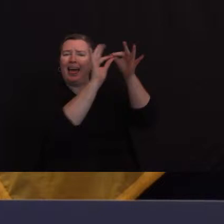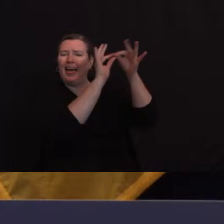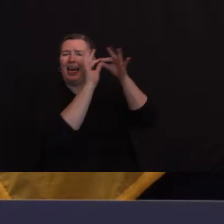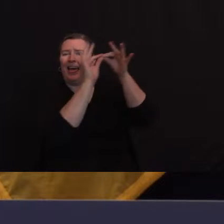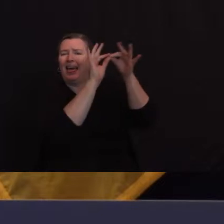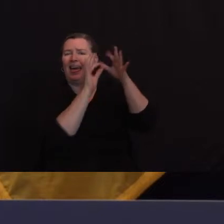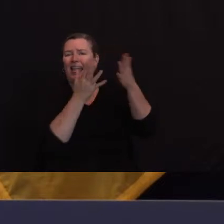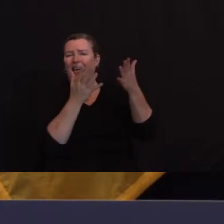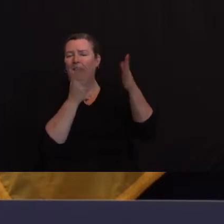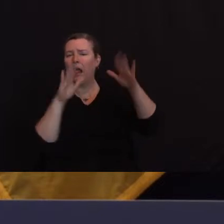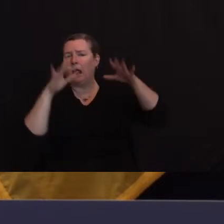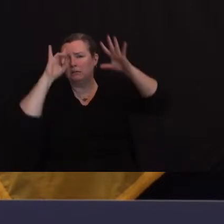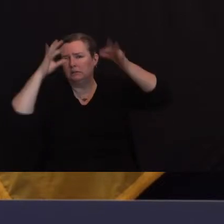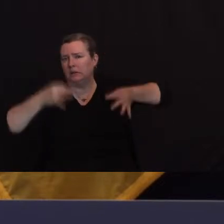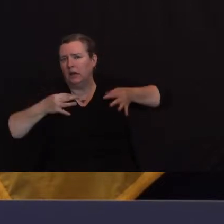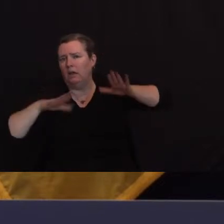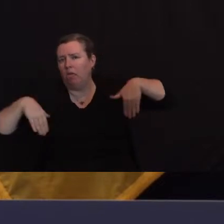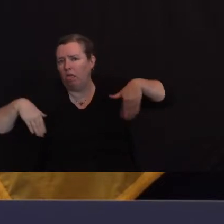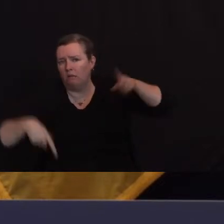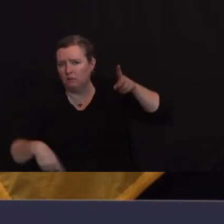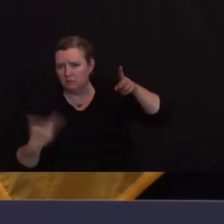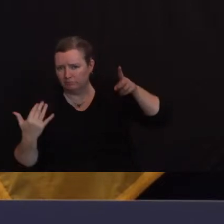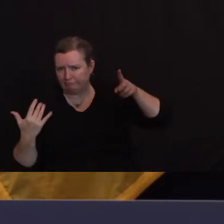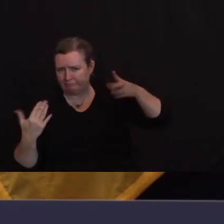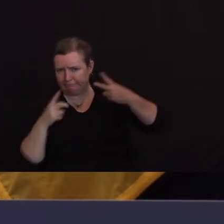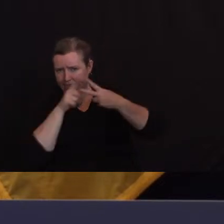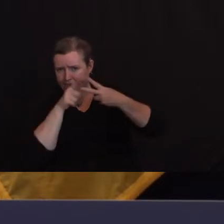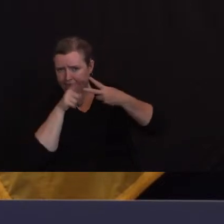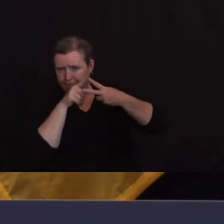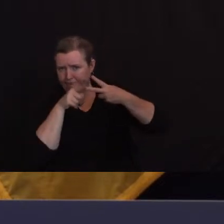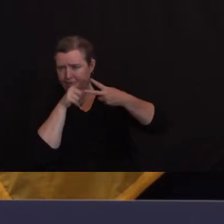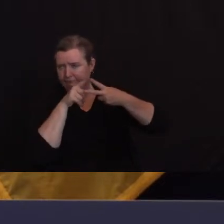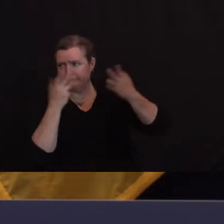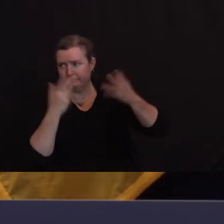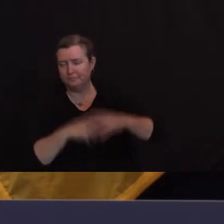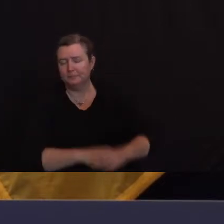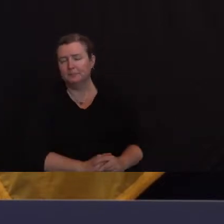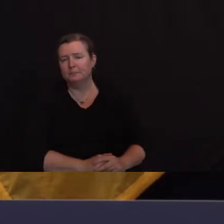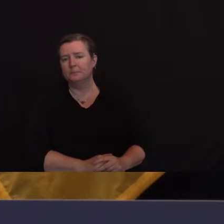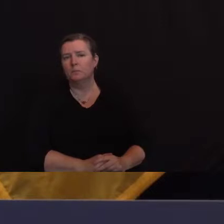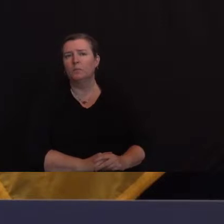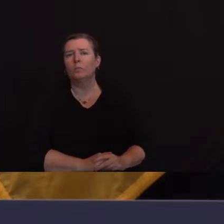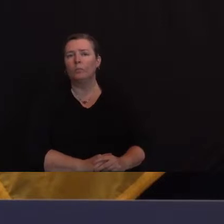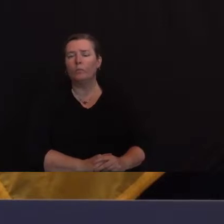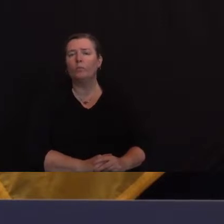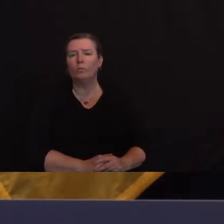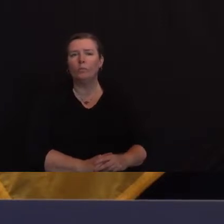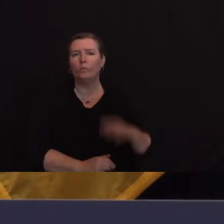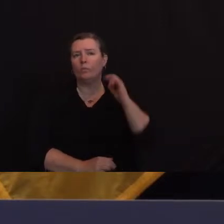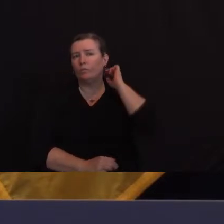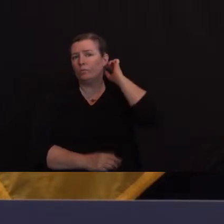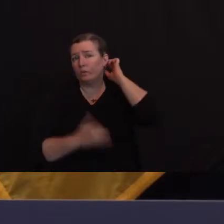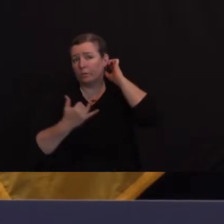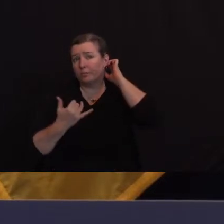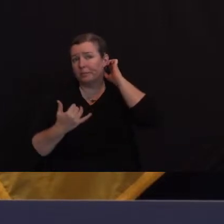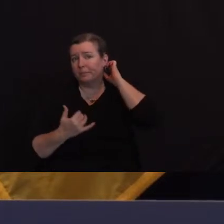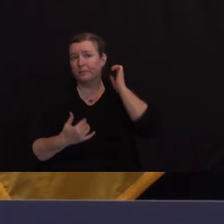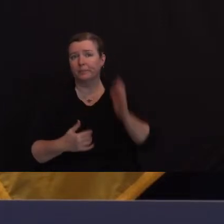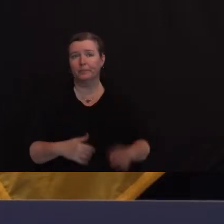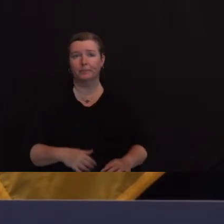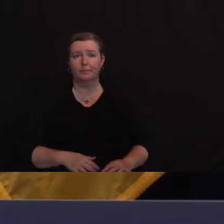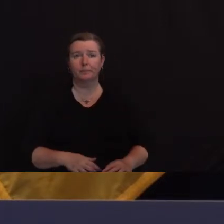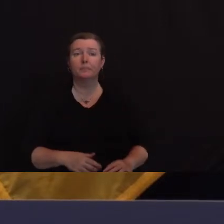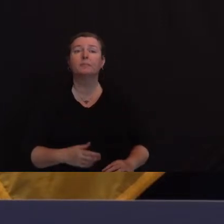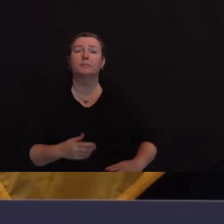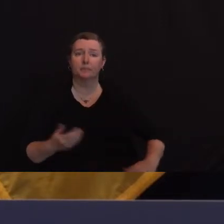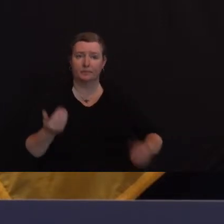Listen, we've been quite clear, and Paramount may want to weigh in here. This is a mask mandate in